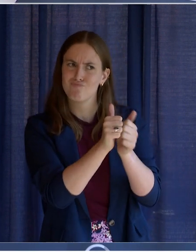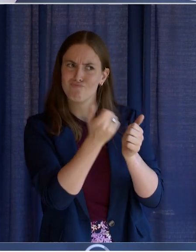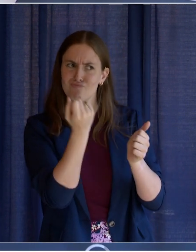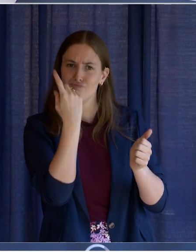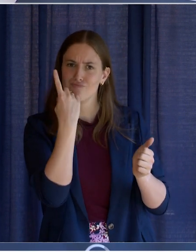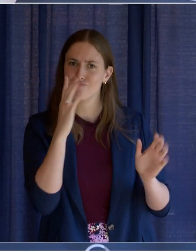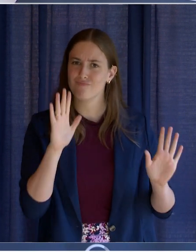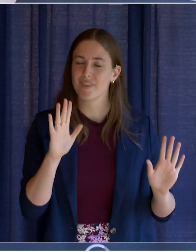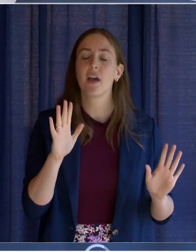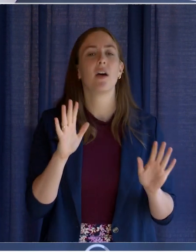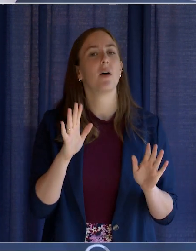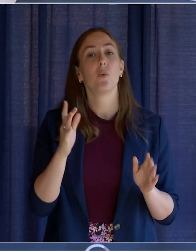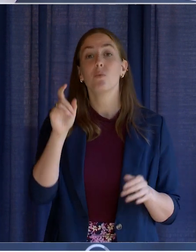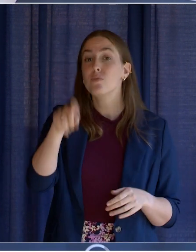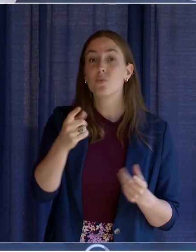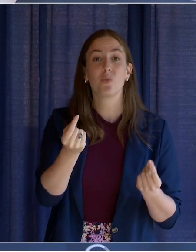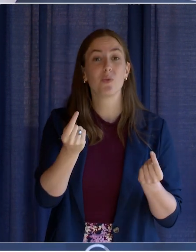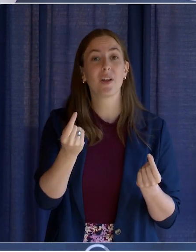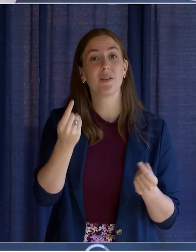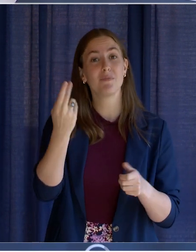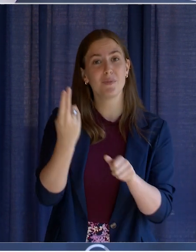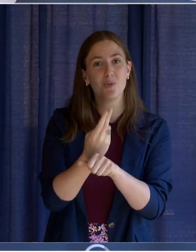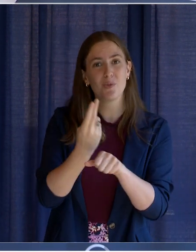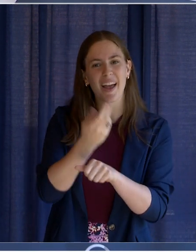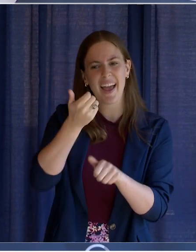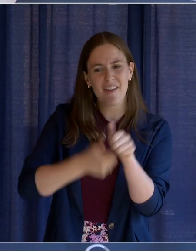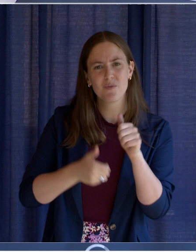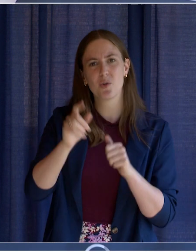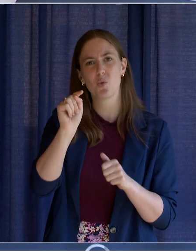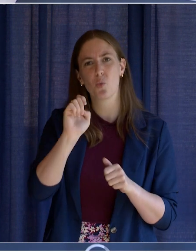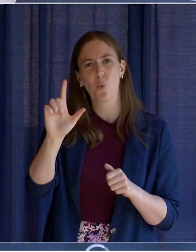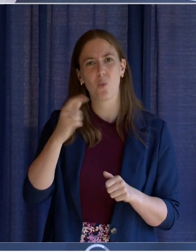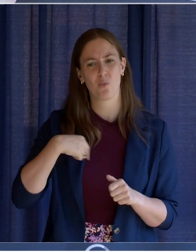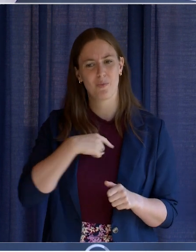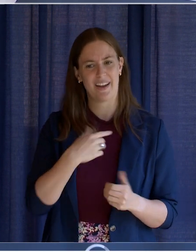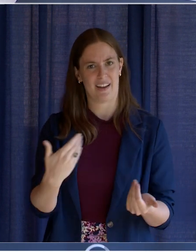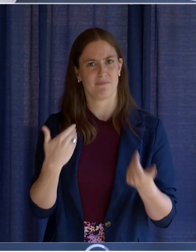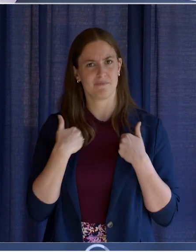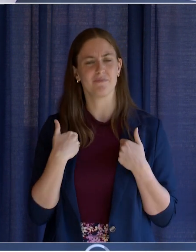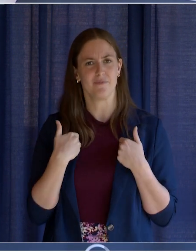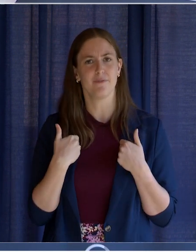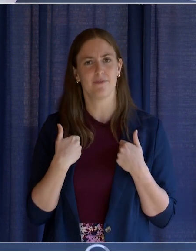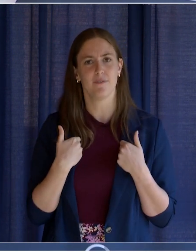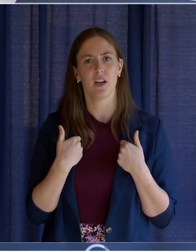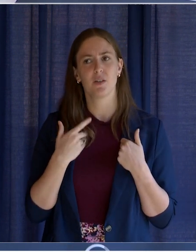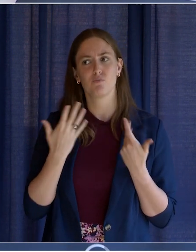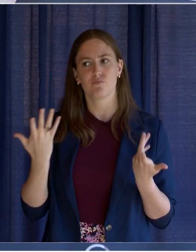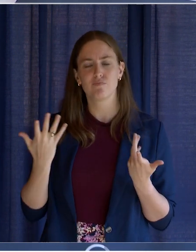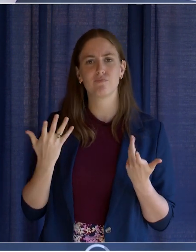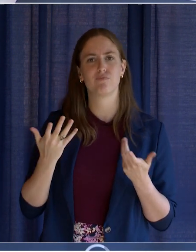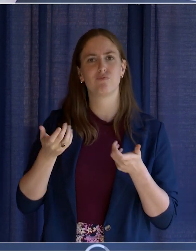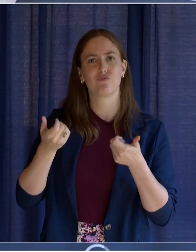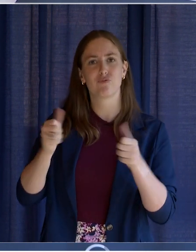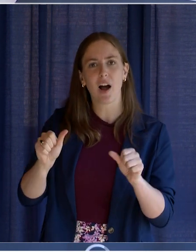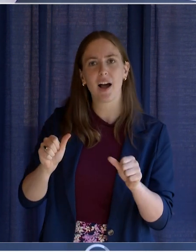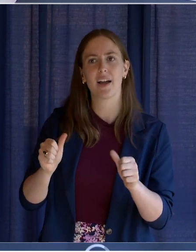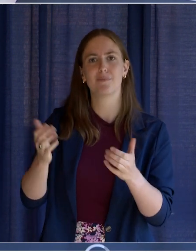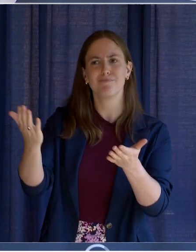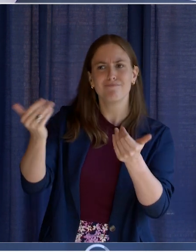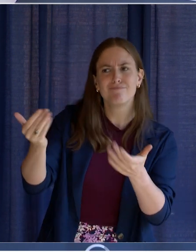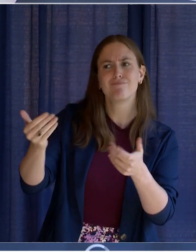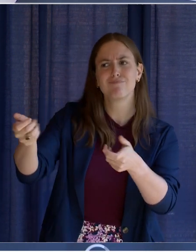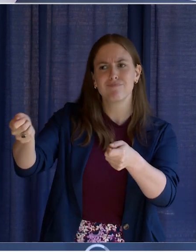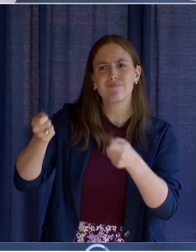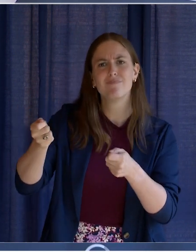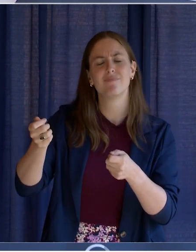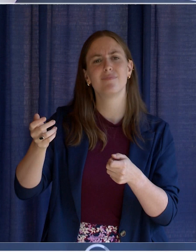every tool in our toolbox to support companies that want to be in DC for the long haul. And through the mayor's investments